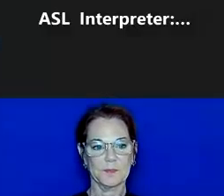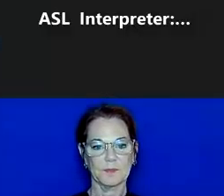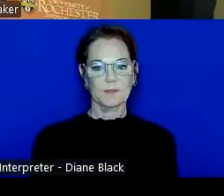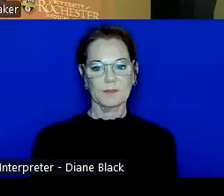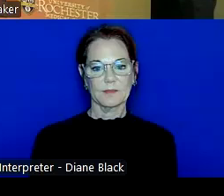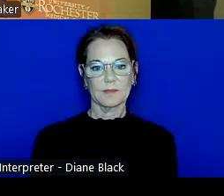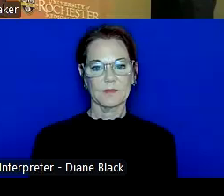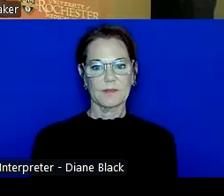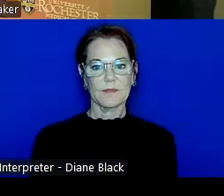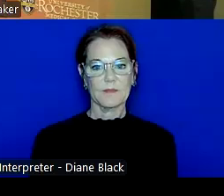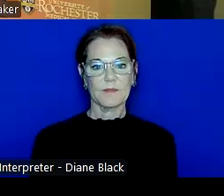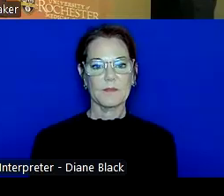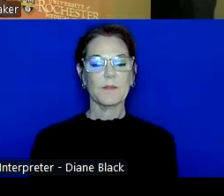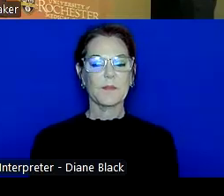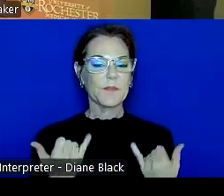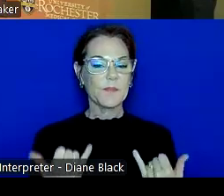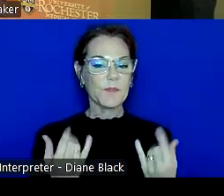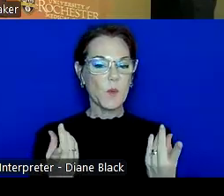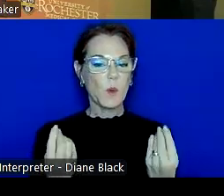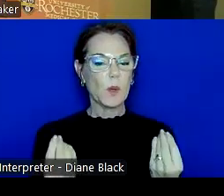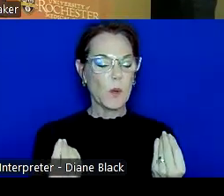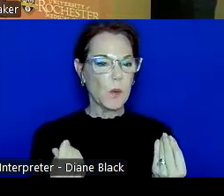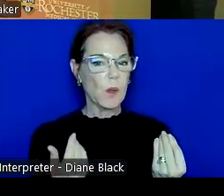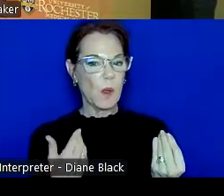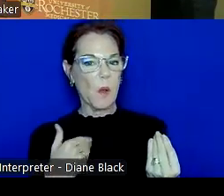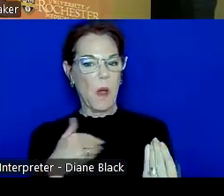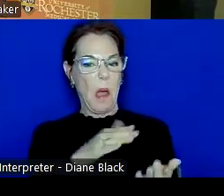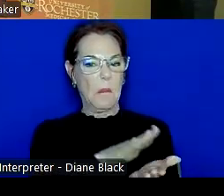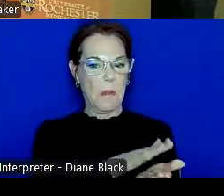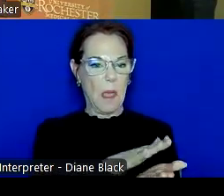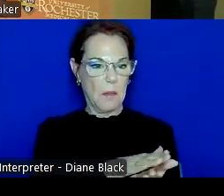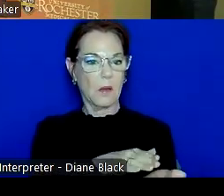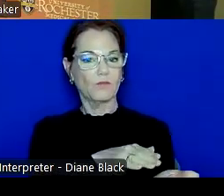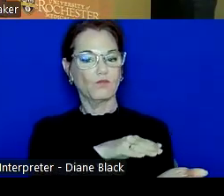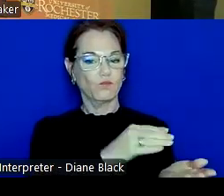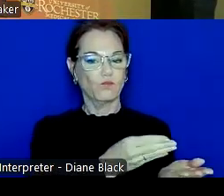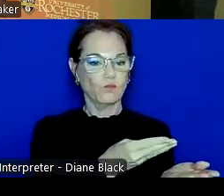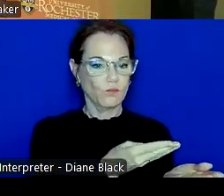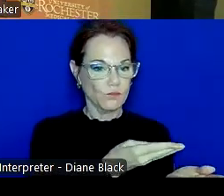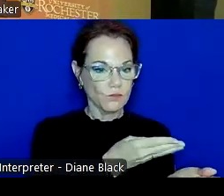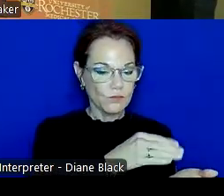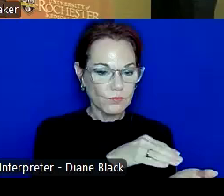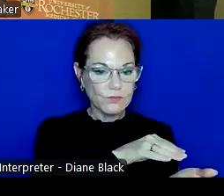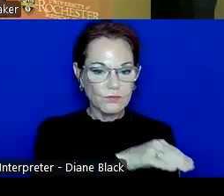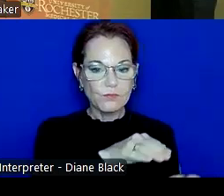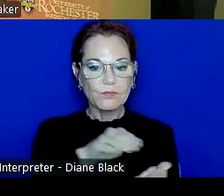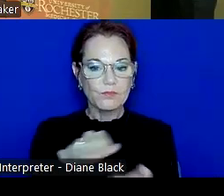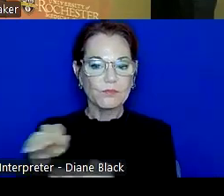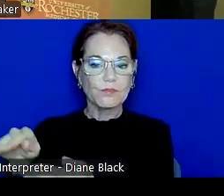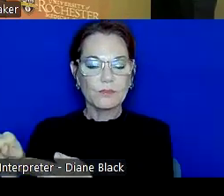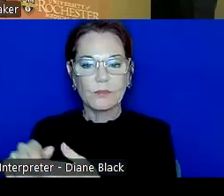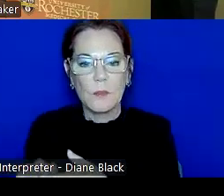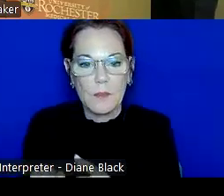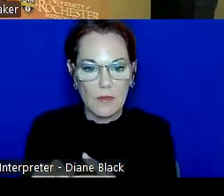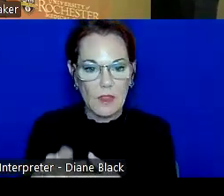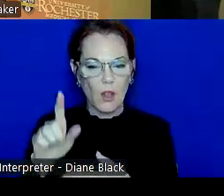So we're going to come around with some packets in person, and that should be put right into the chat for you if you're virtual. Thank you, Brian. Thank